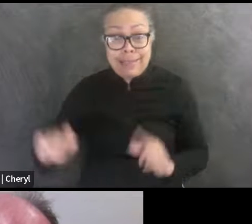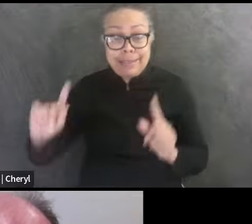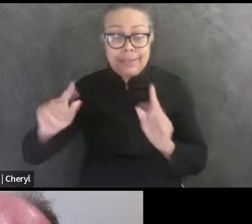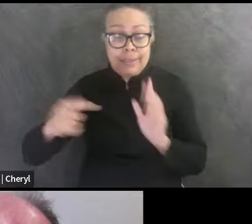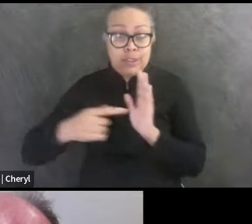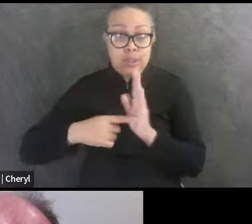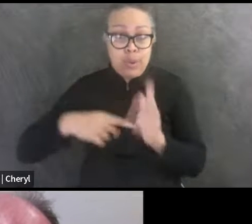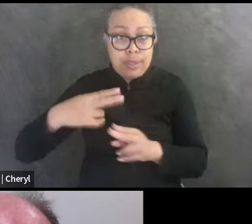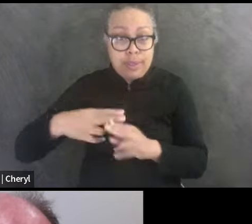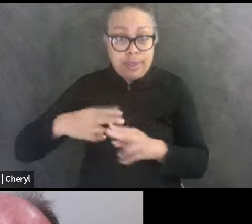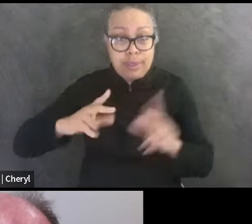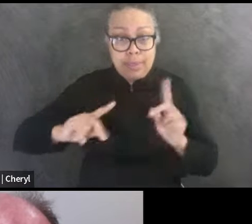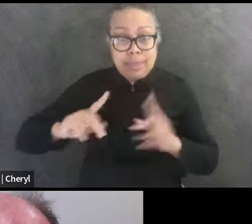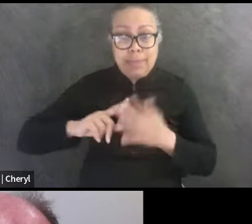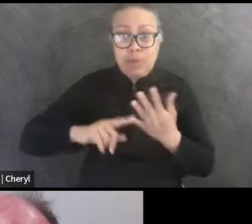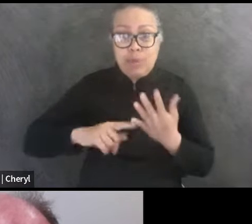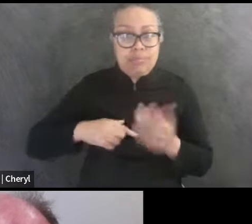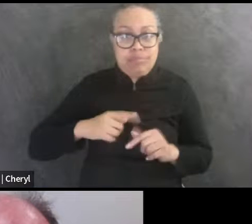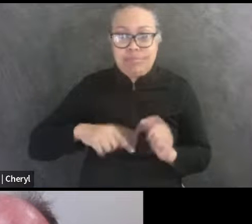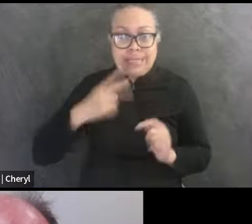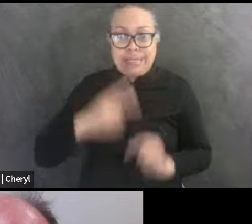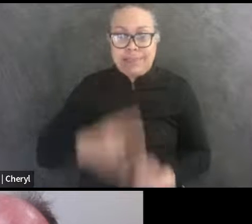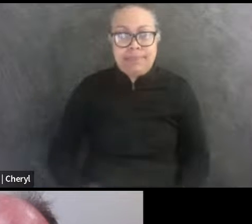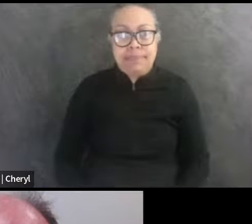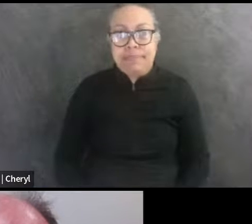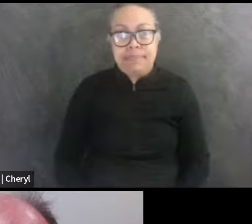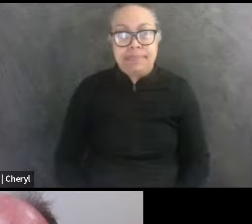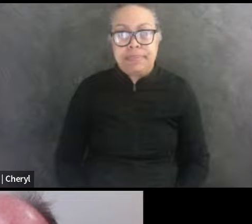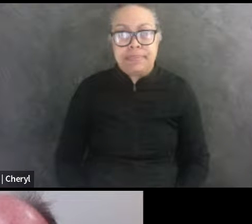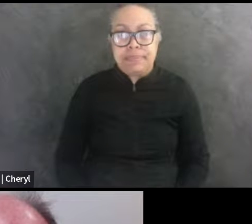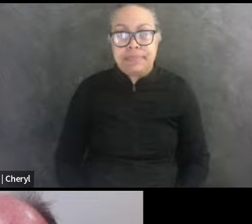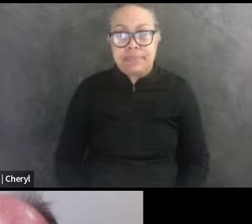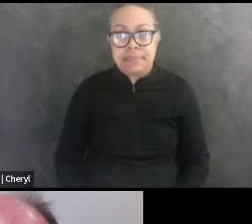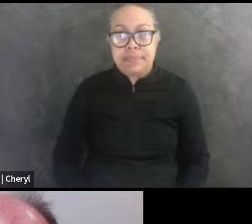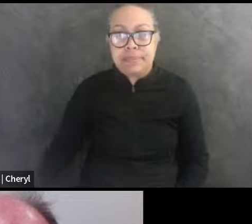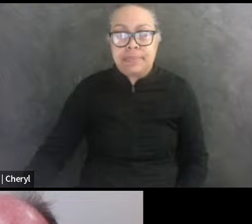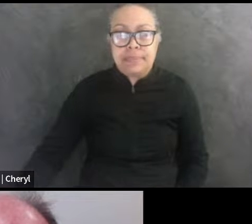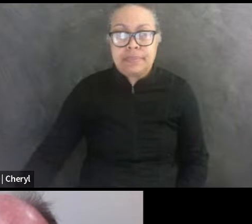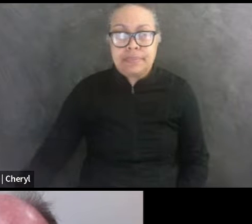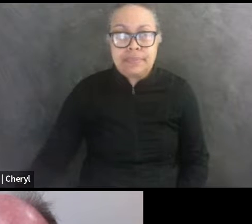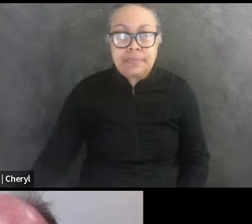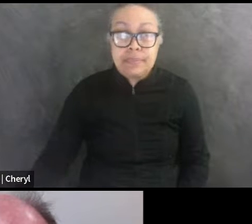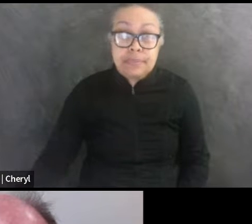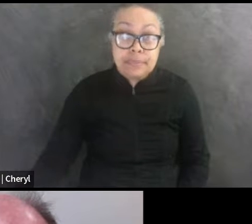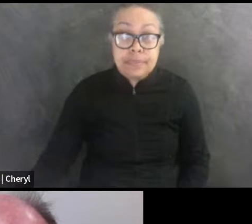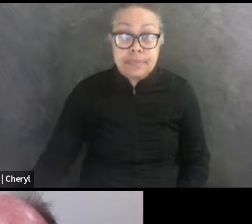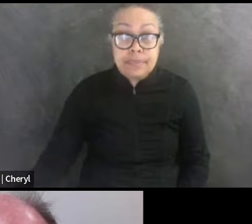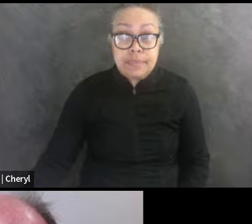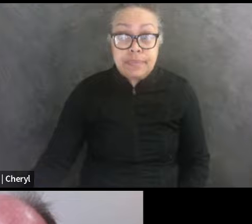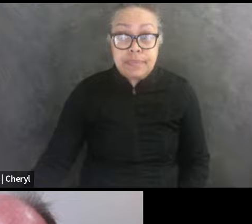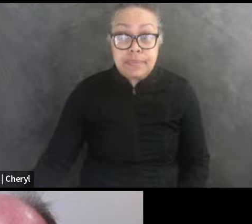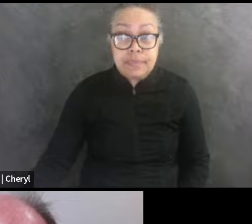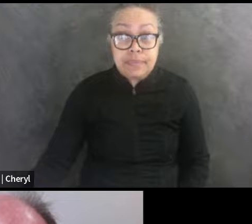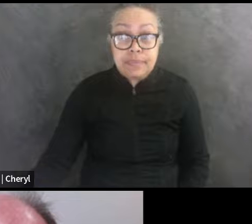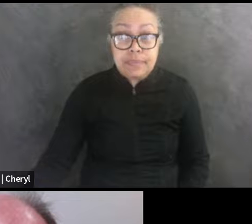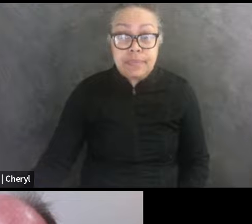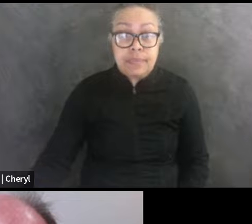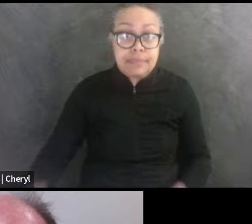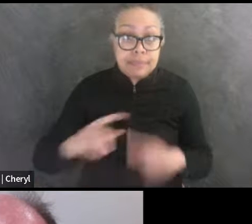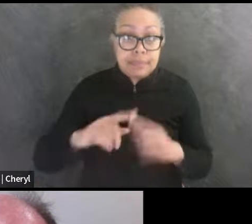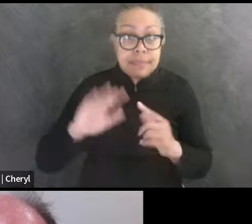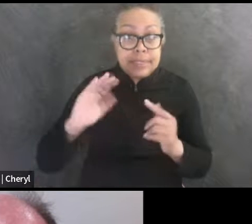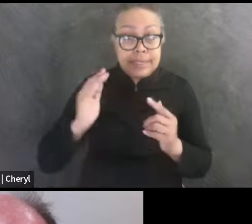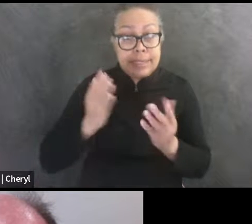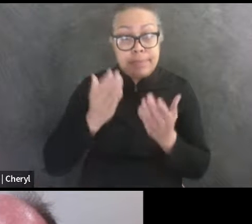people. This is all I can see right now. But they're getting lots of, you know, looks like they submitted these back in late